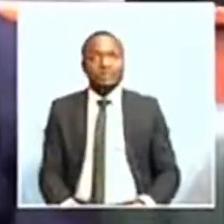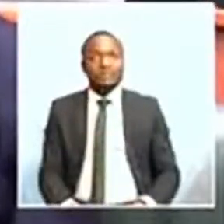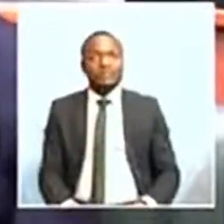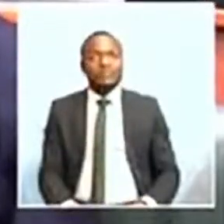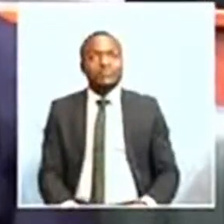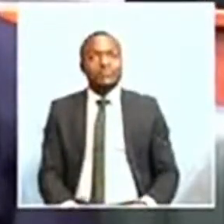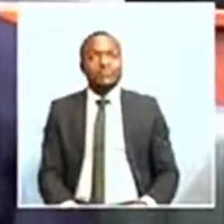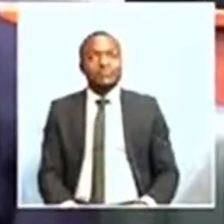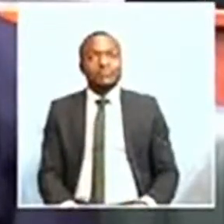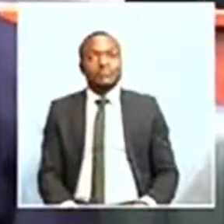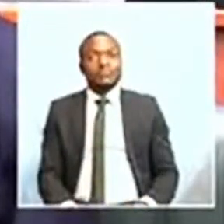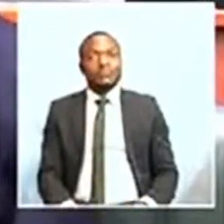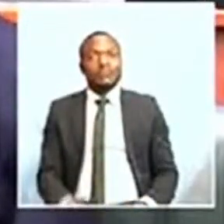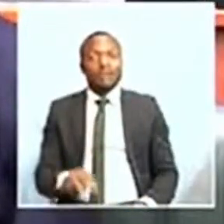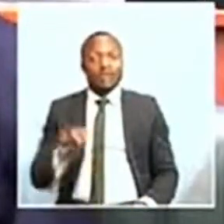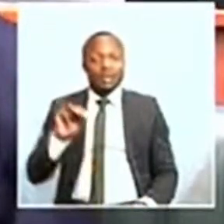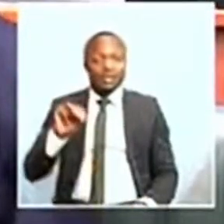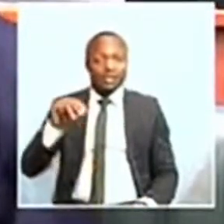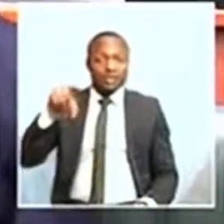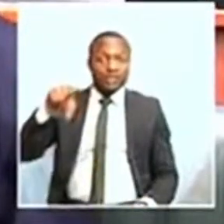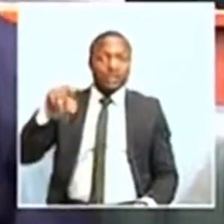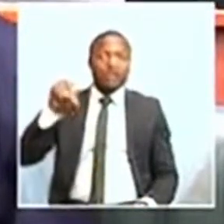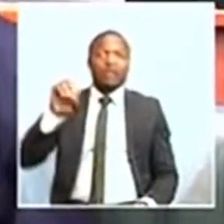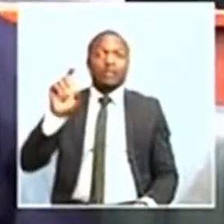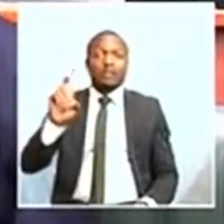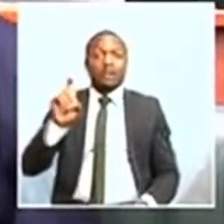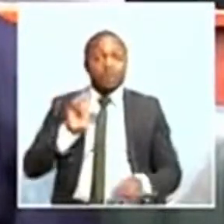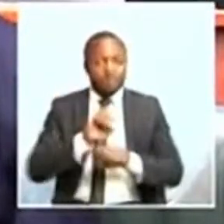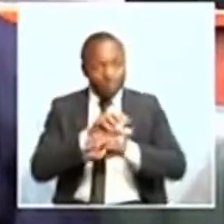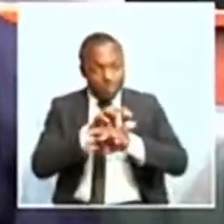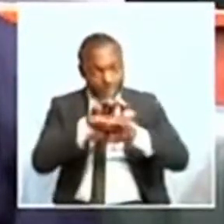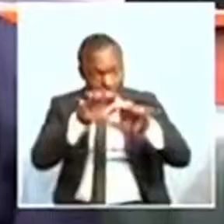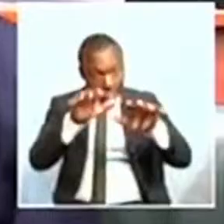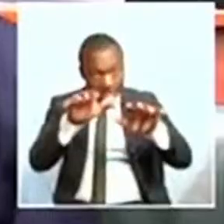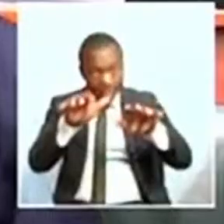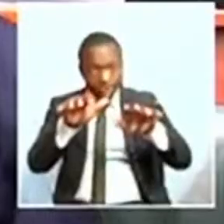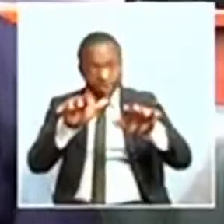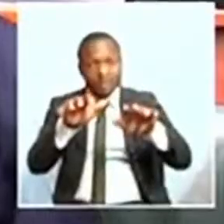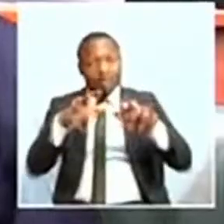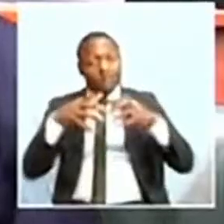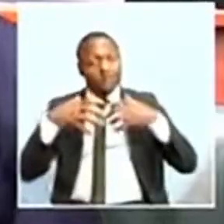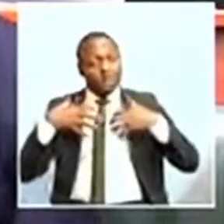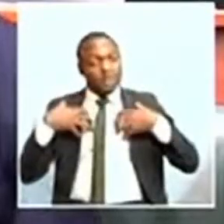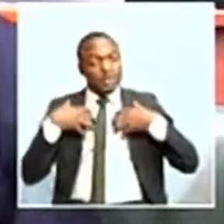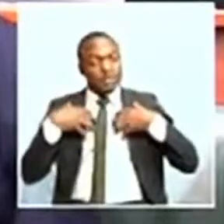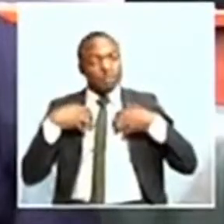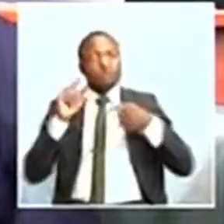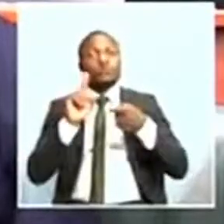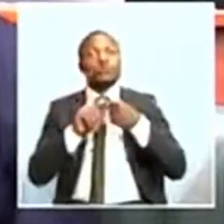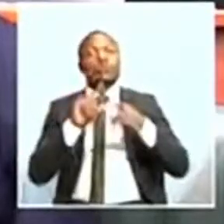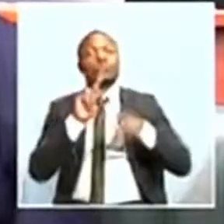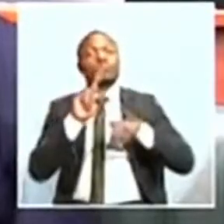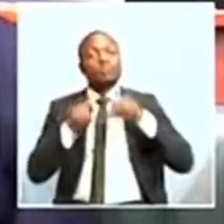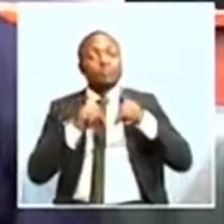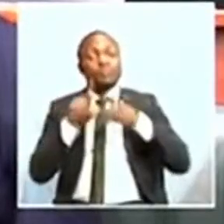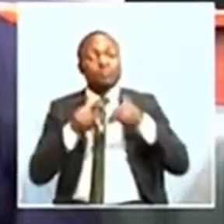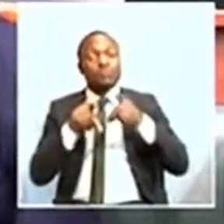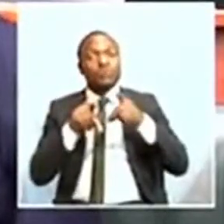Minister, Mpox spreads from animals to people via